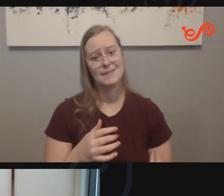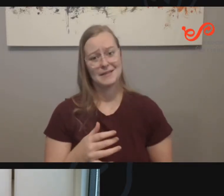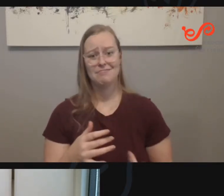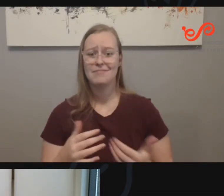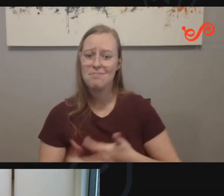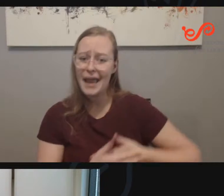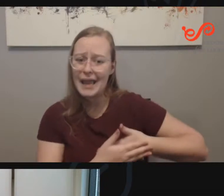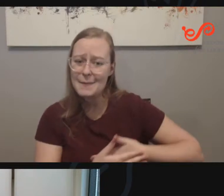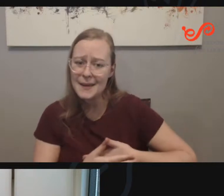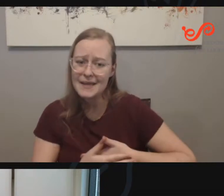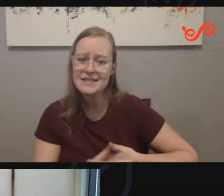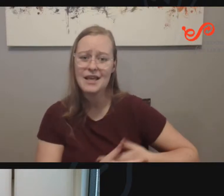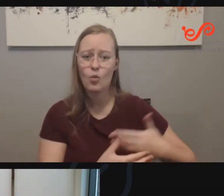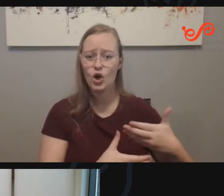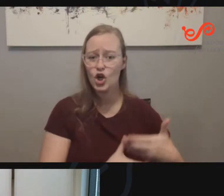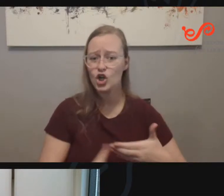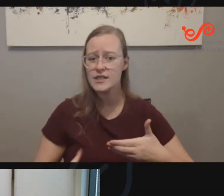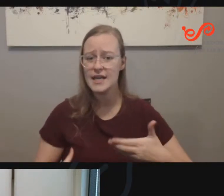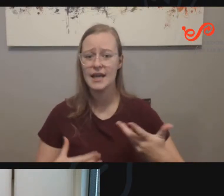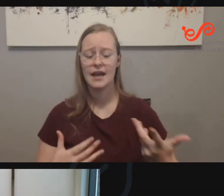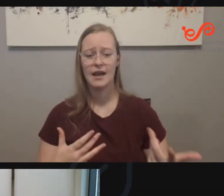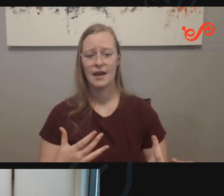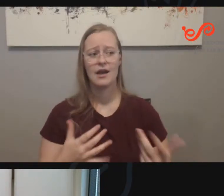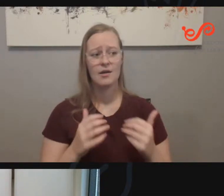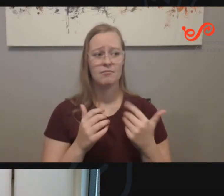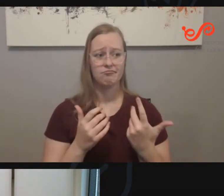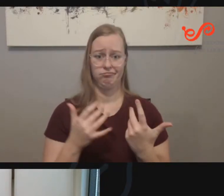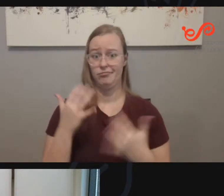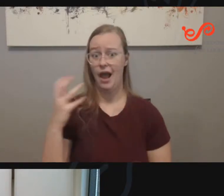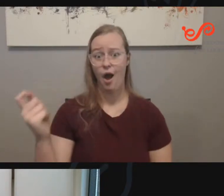sent out if they were hired out with the mothers,